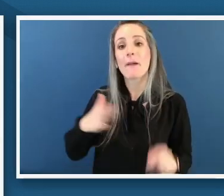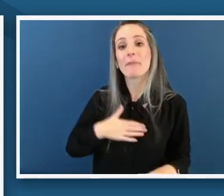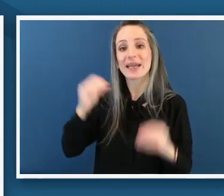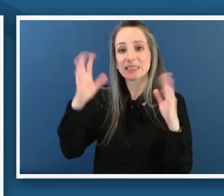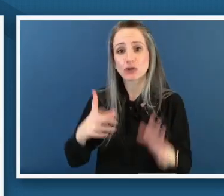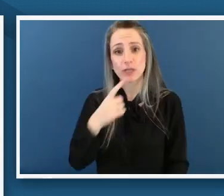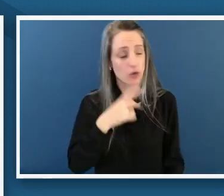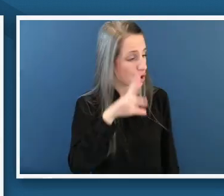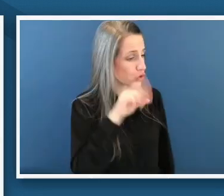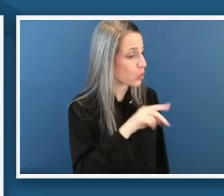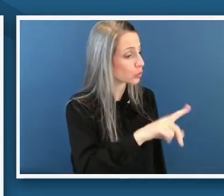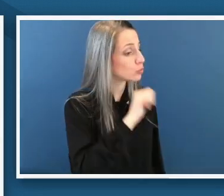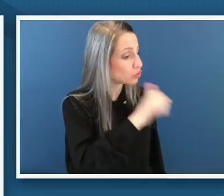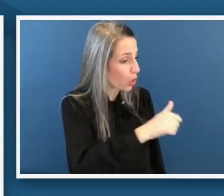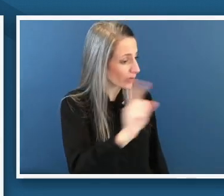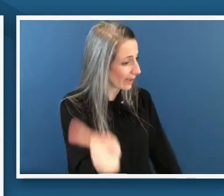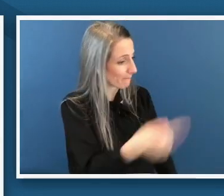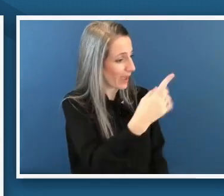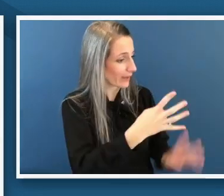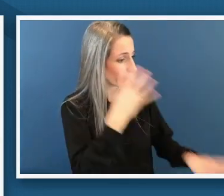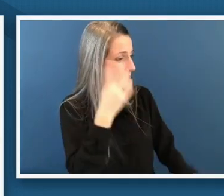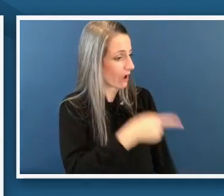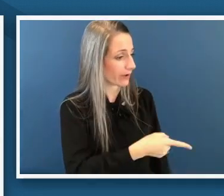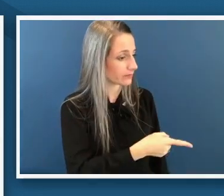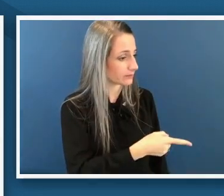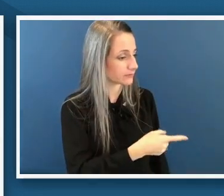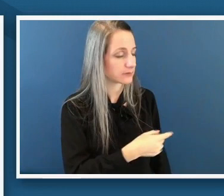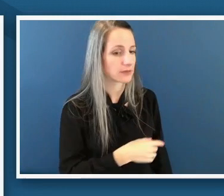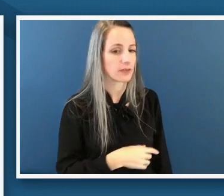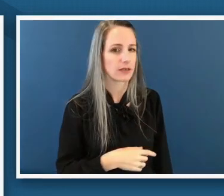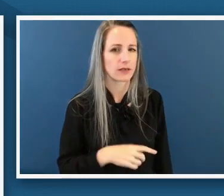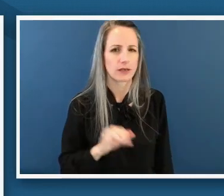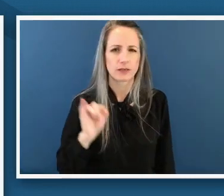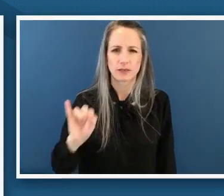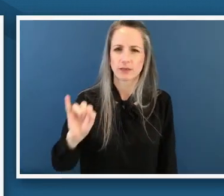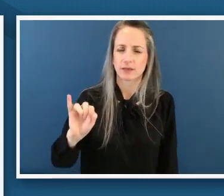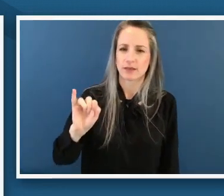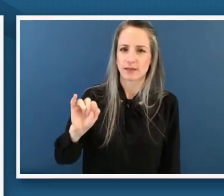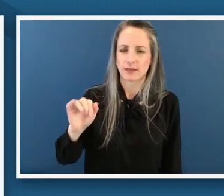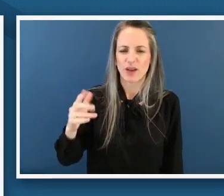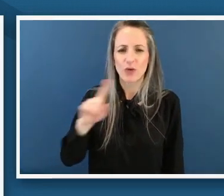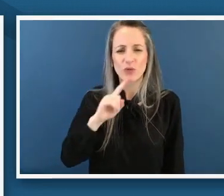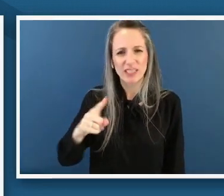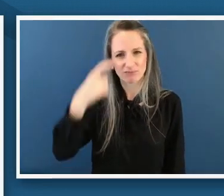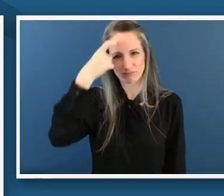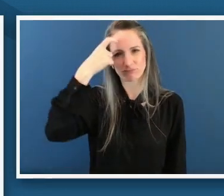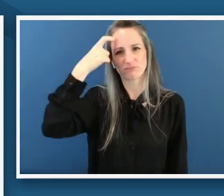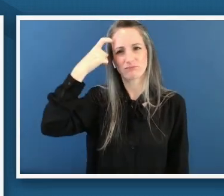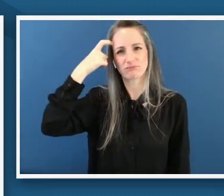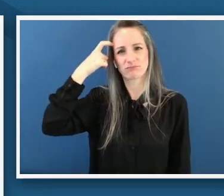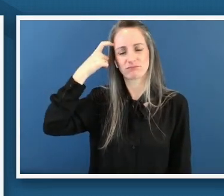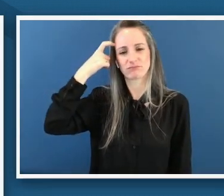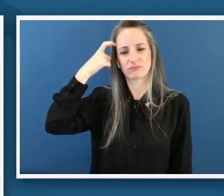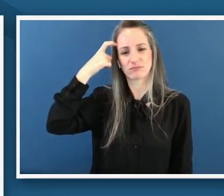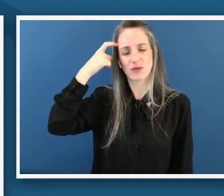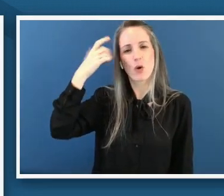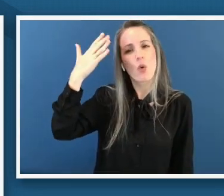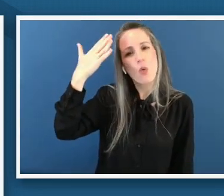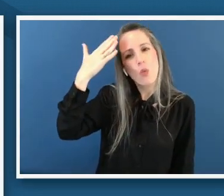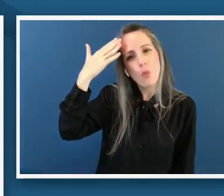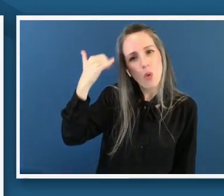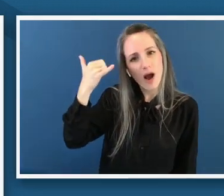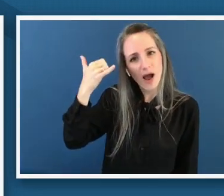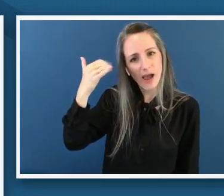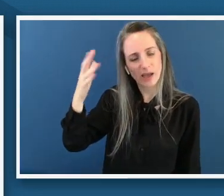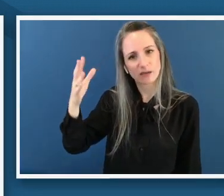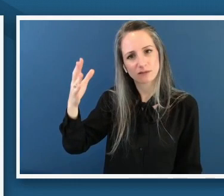in line. And the thing that stung, and the reason why that memory has stayed with me, is not the